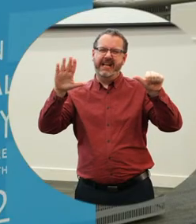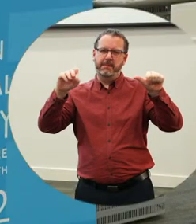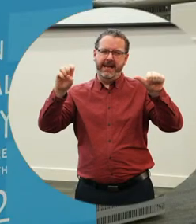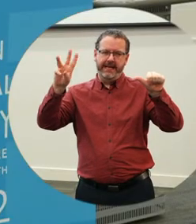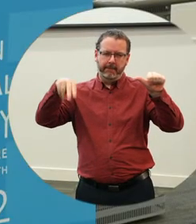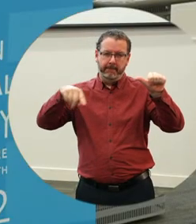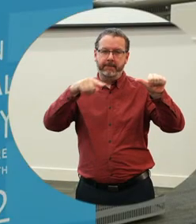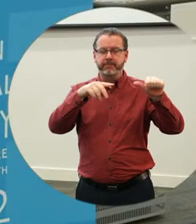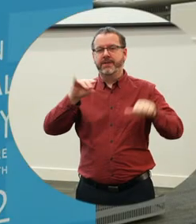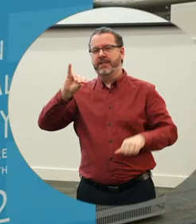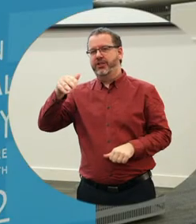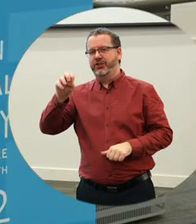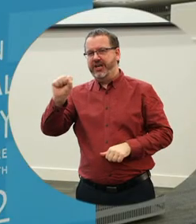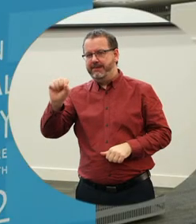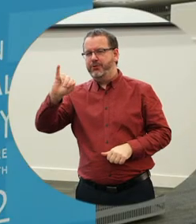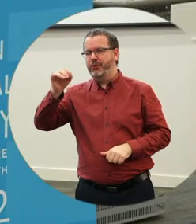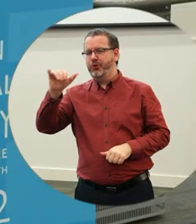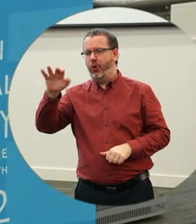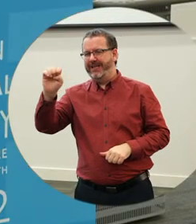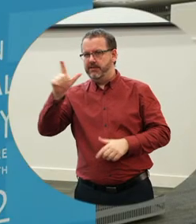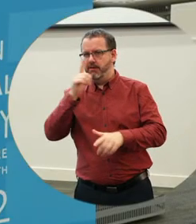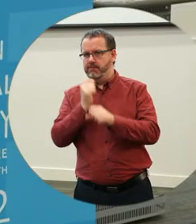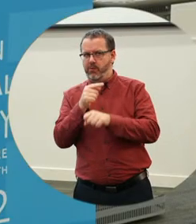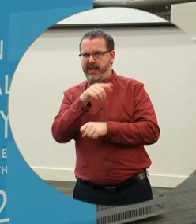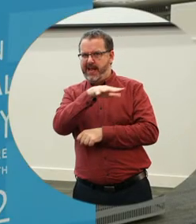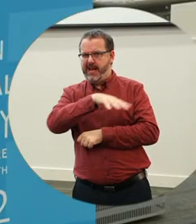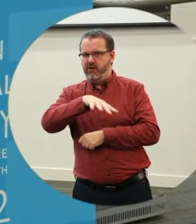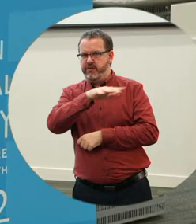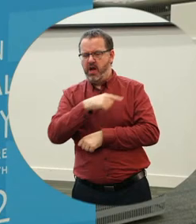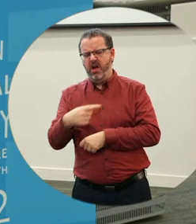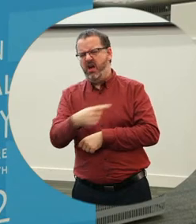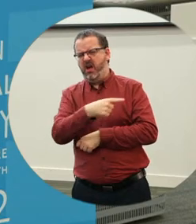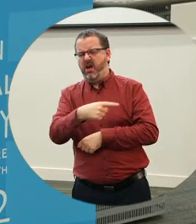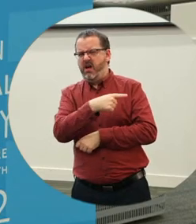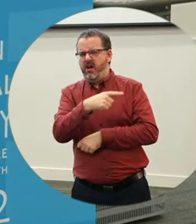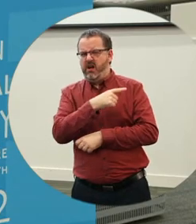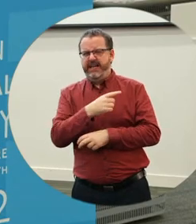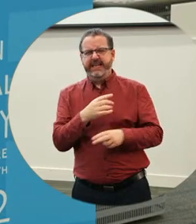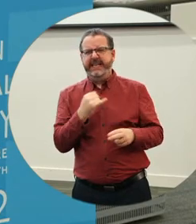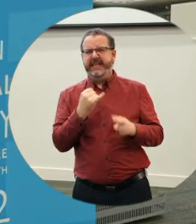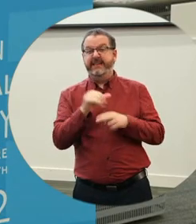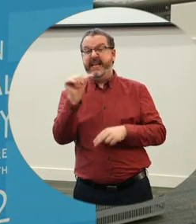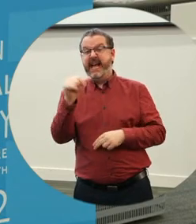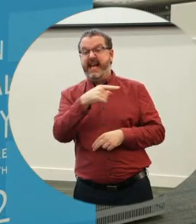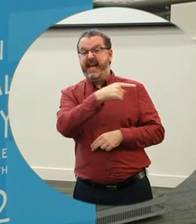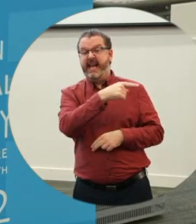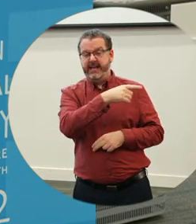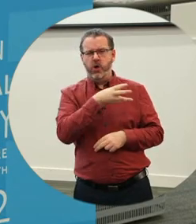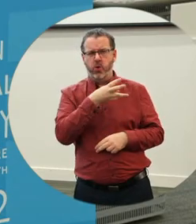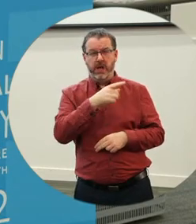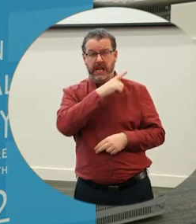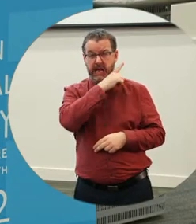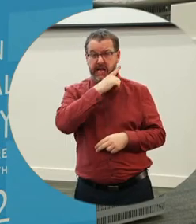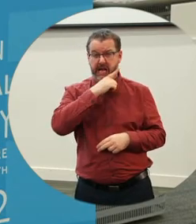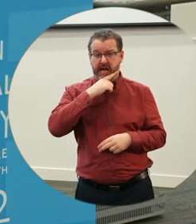by James Joyce, or in the words of Stephen Dedalus, he says, "Them crowd down in the A, they'd swear perjury through the bottom of a tin